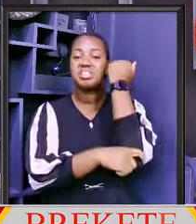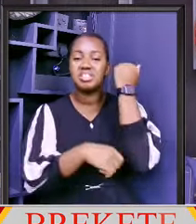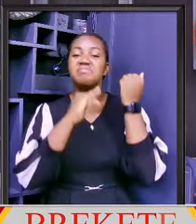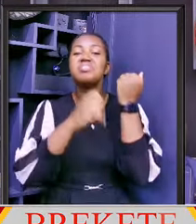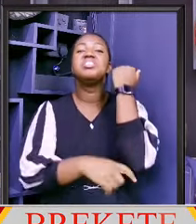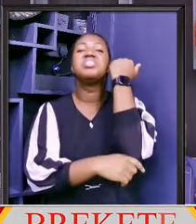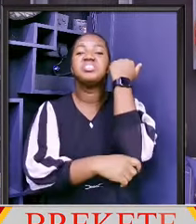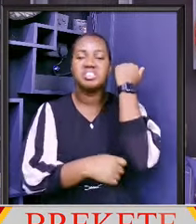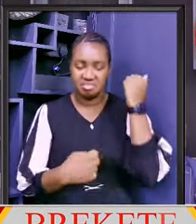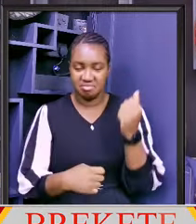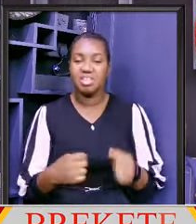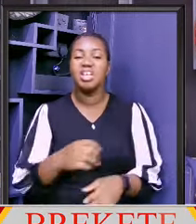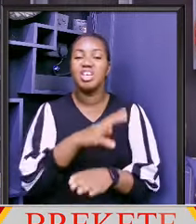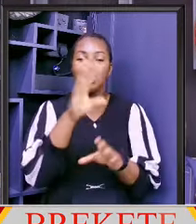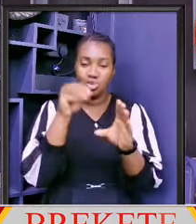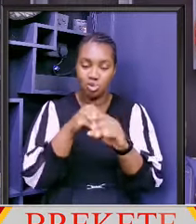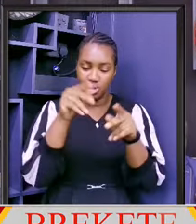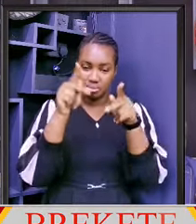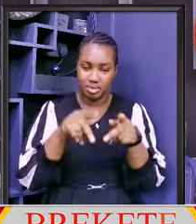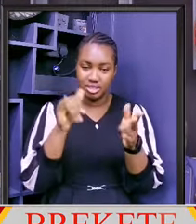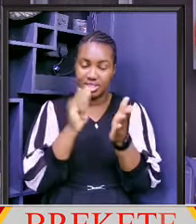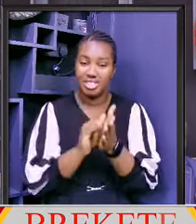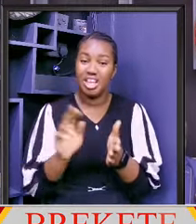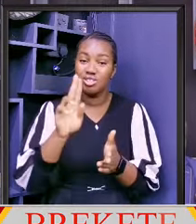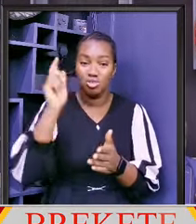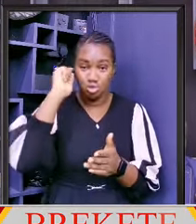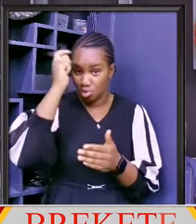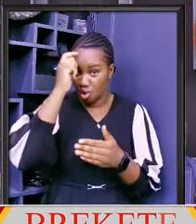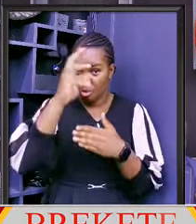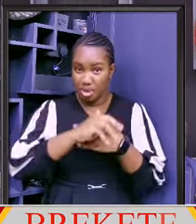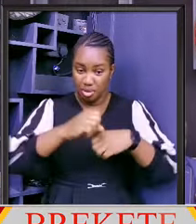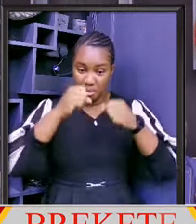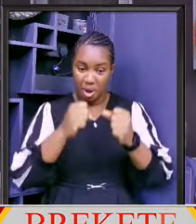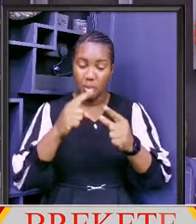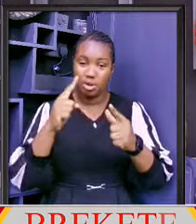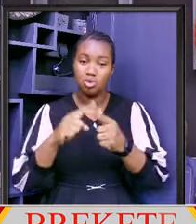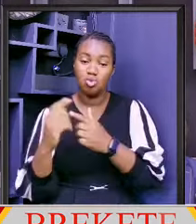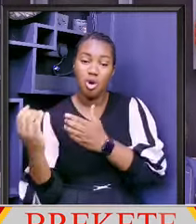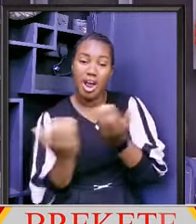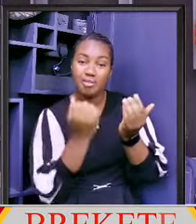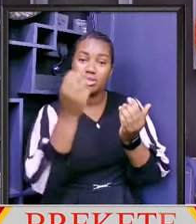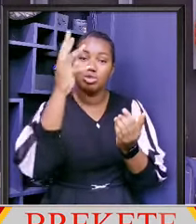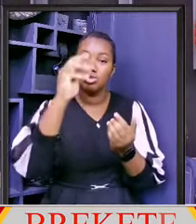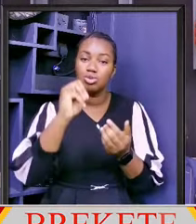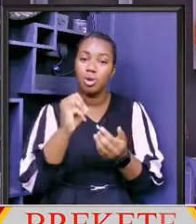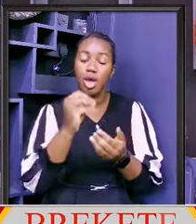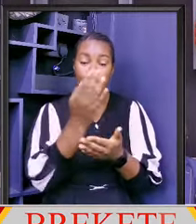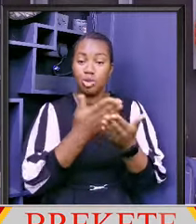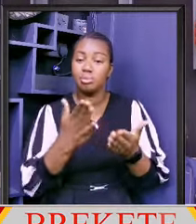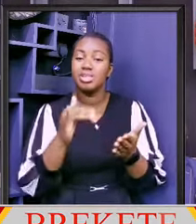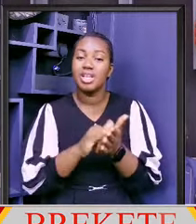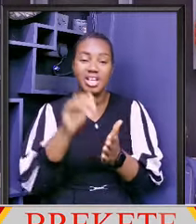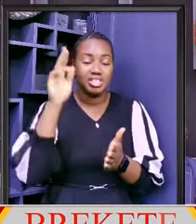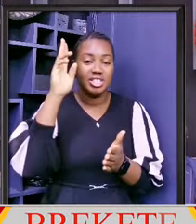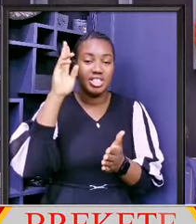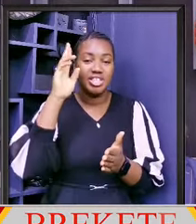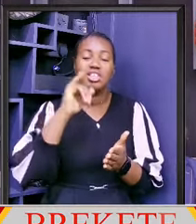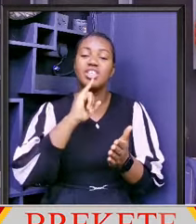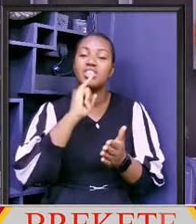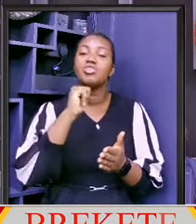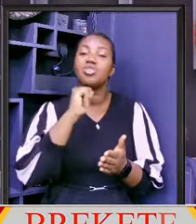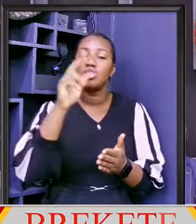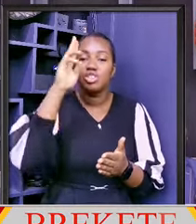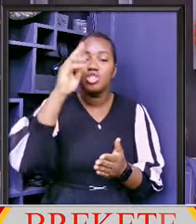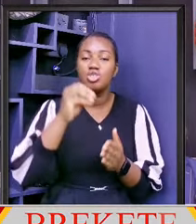thief, including person we use government power carry something we know being owned. Natif you be. Even as a